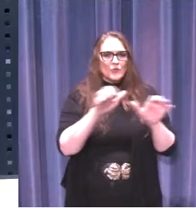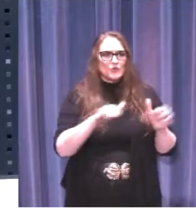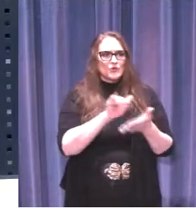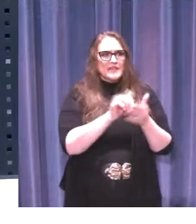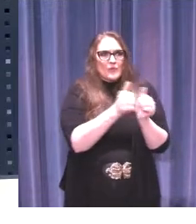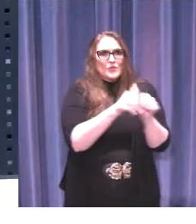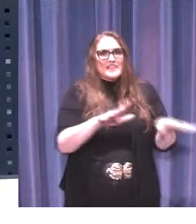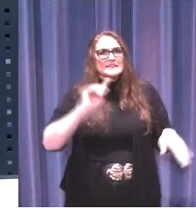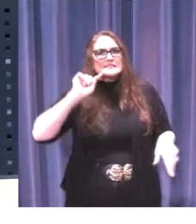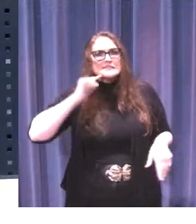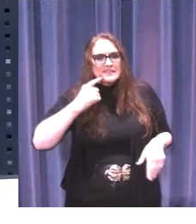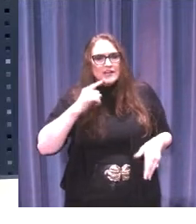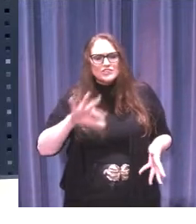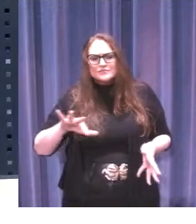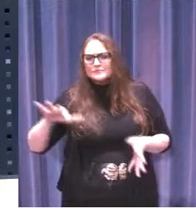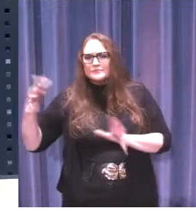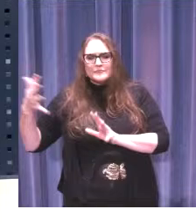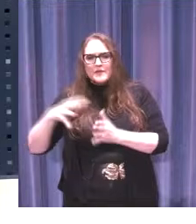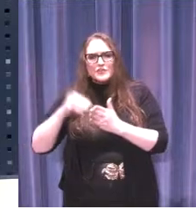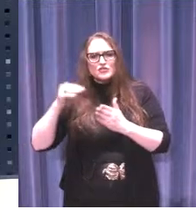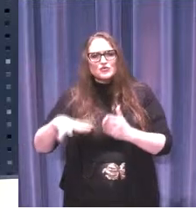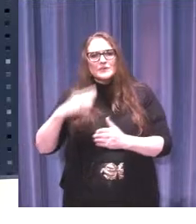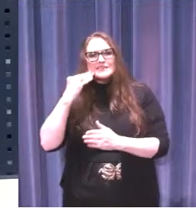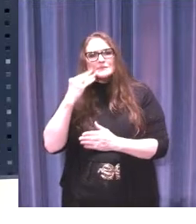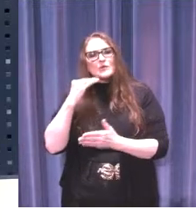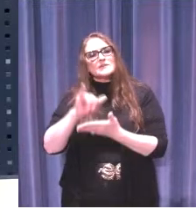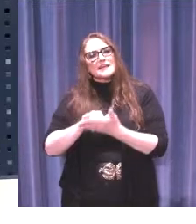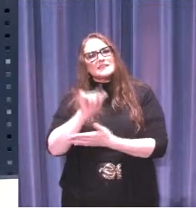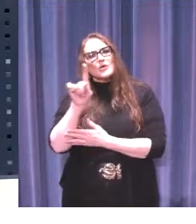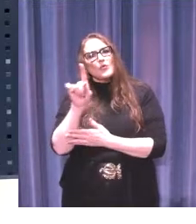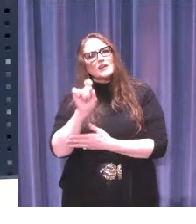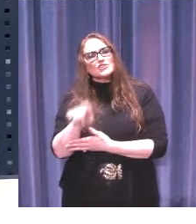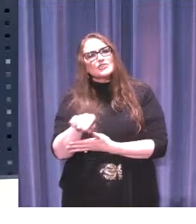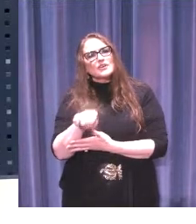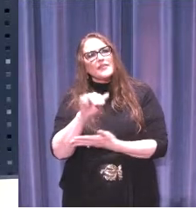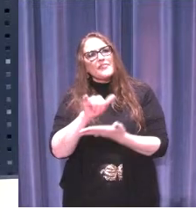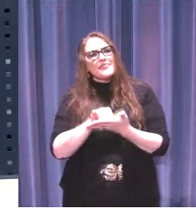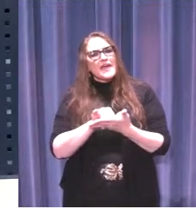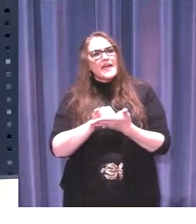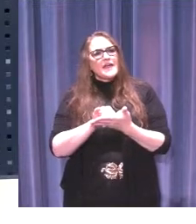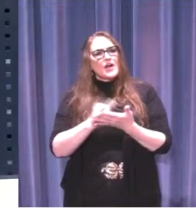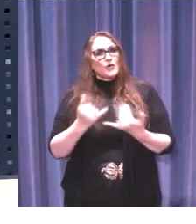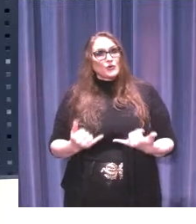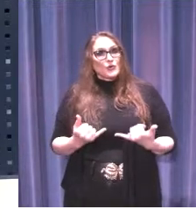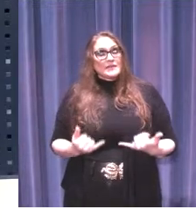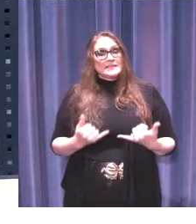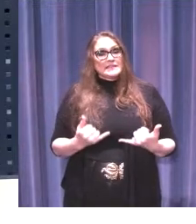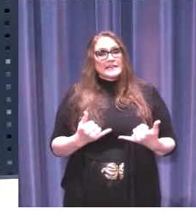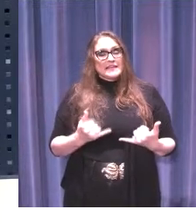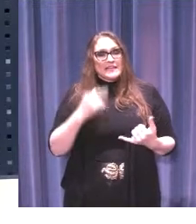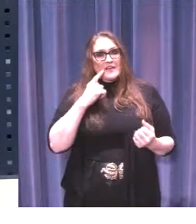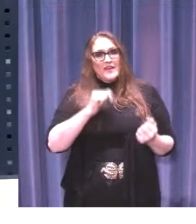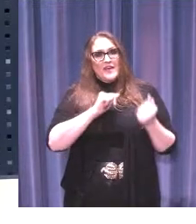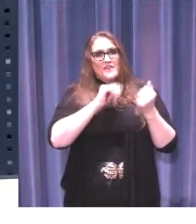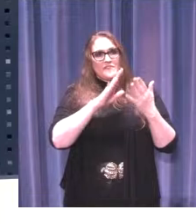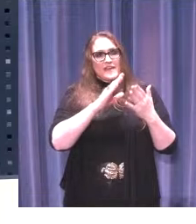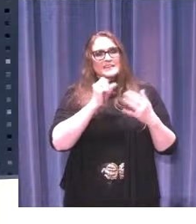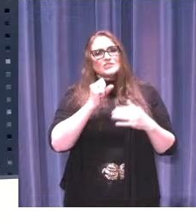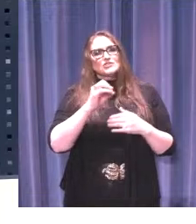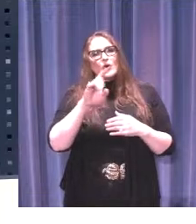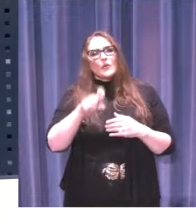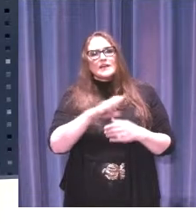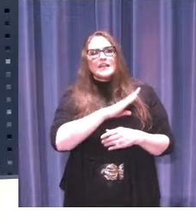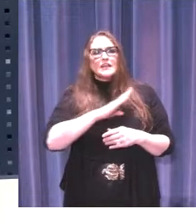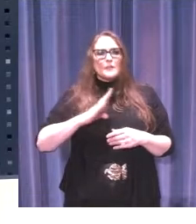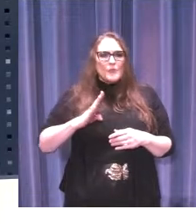severely disrupting the student experience? Those are the questions that are currently faced, and certainly we need the board